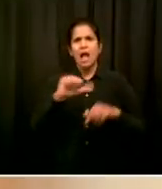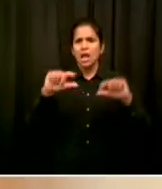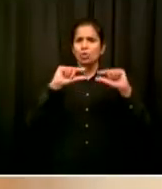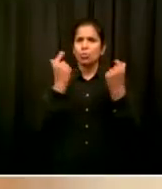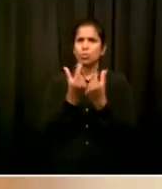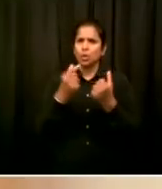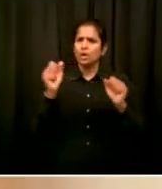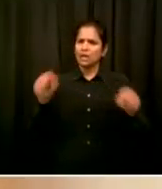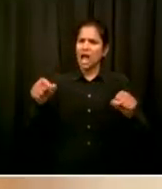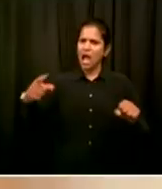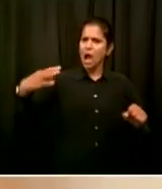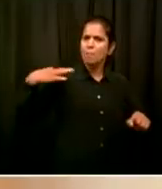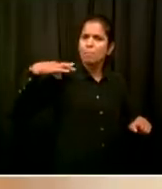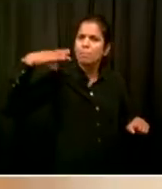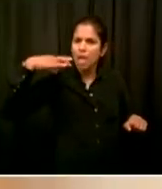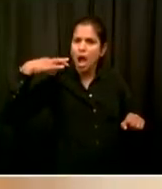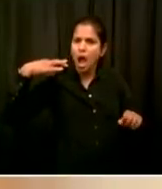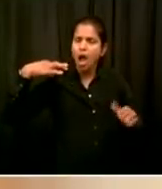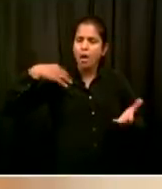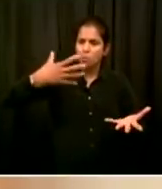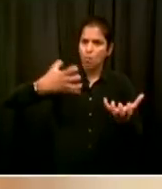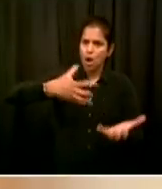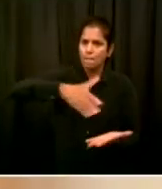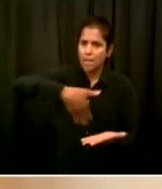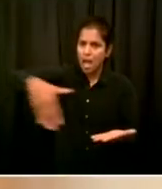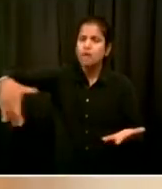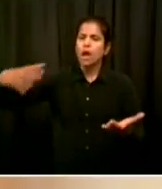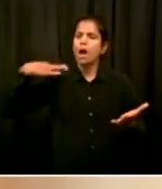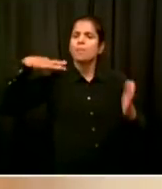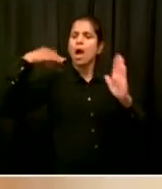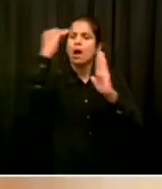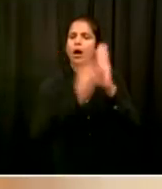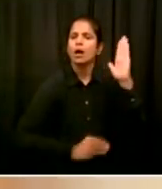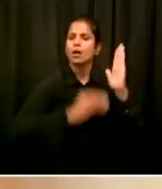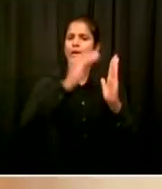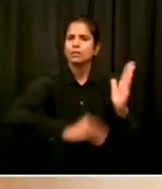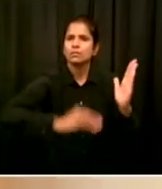the city does have discretion as well on picking those projects.